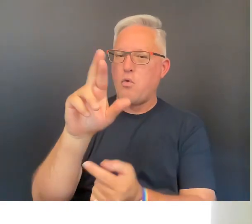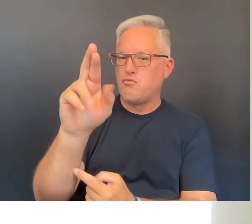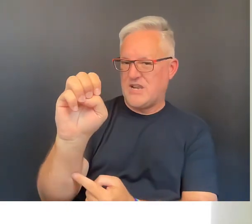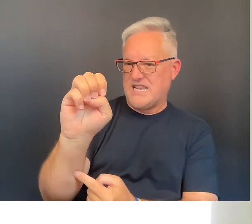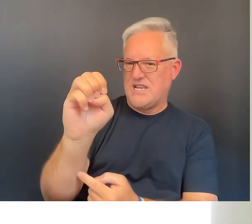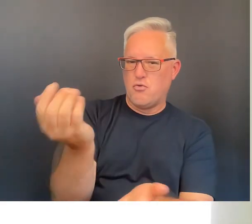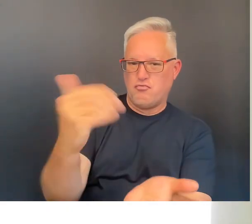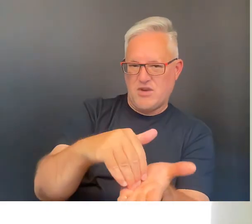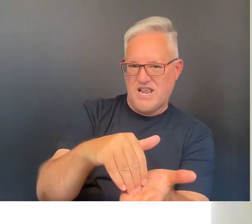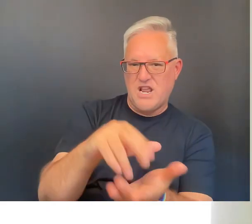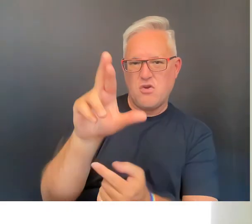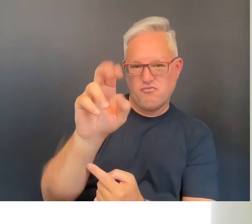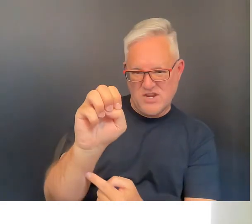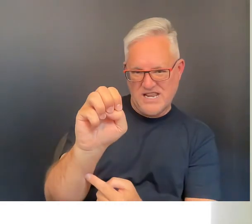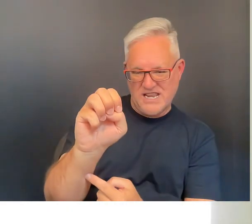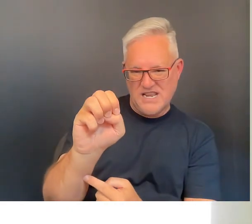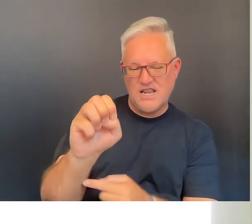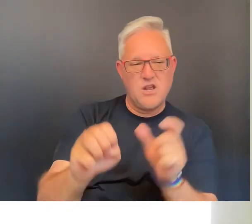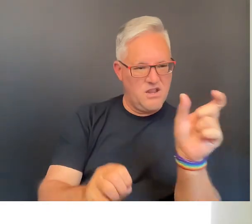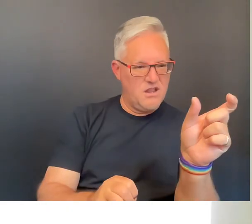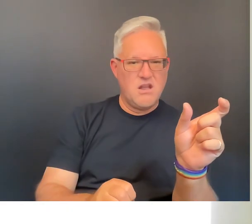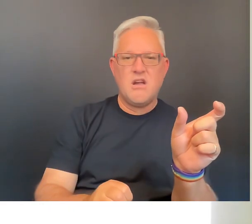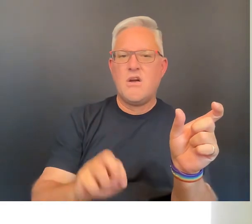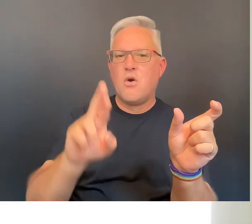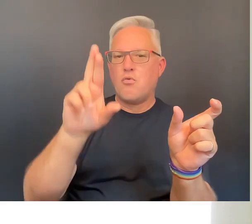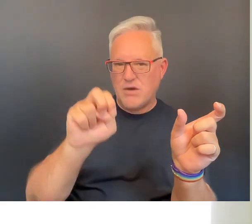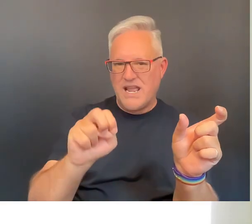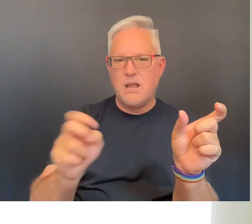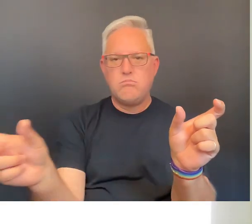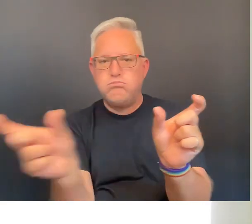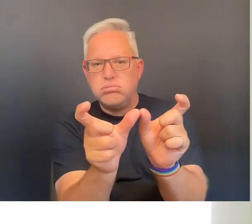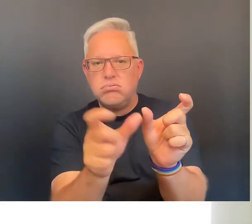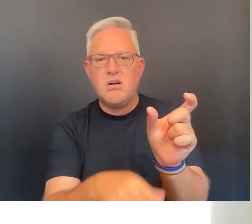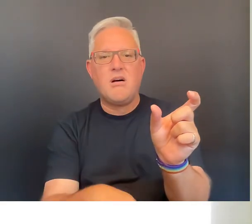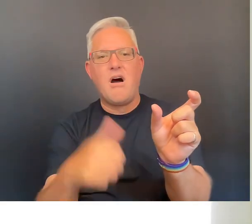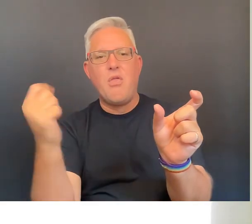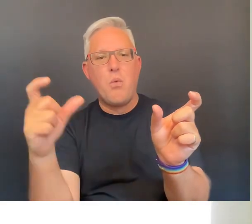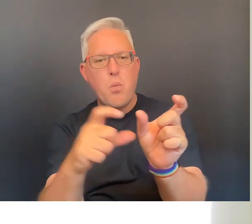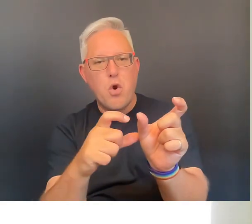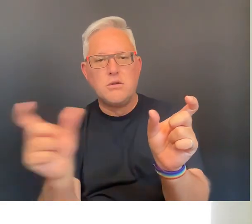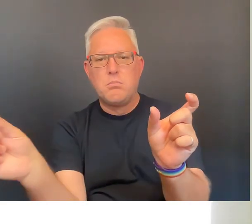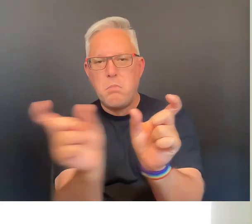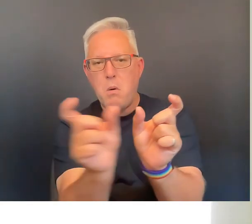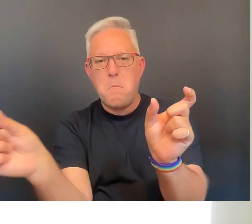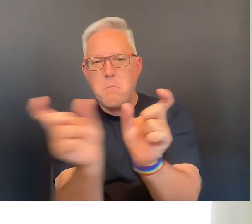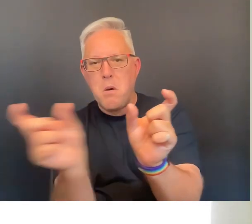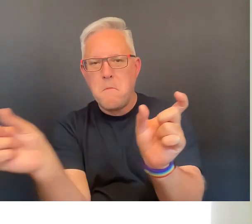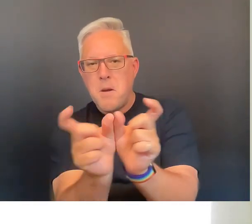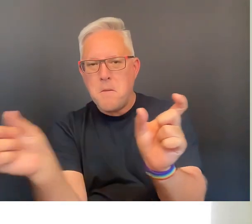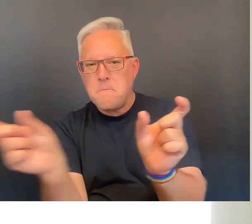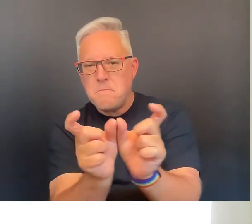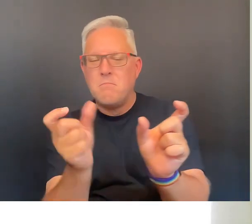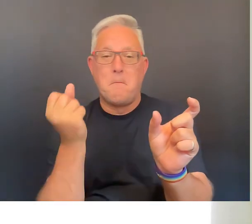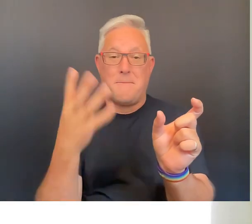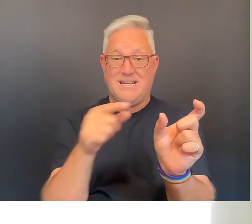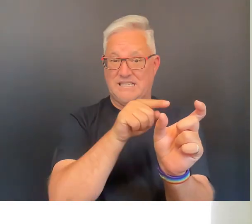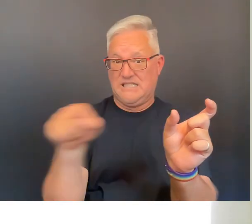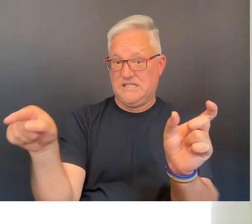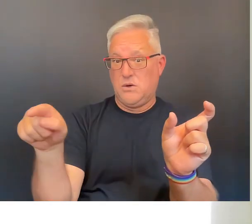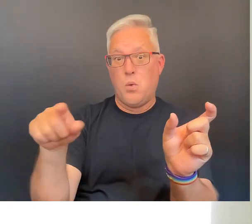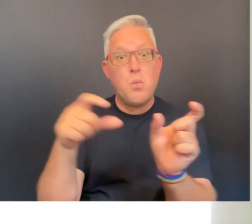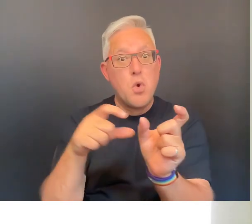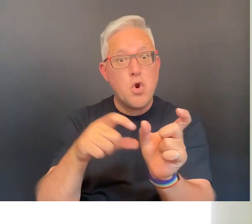re-time, R-E, because there's so many words that allow us to dream that begin with R-E.